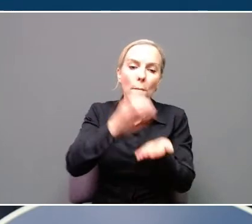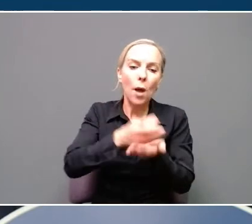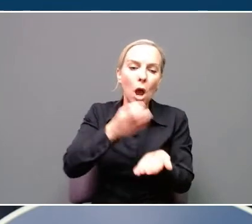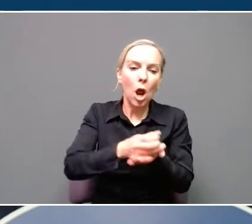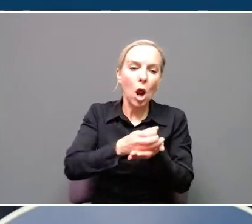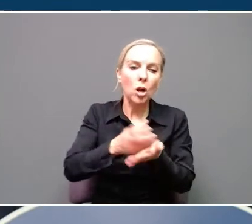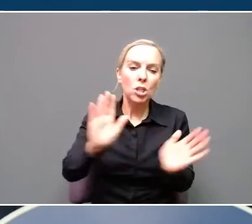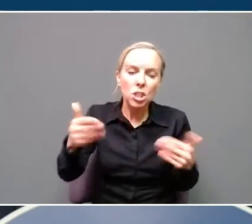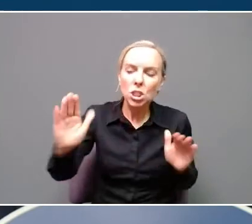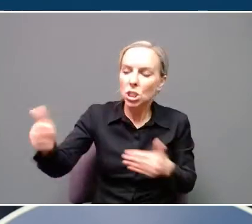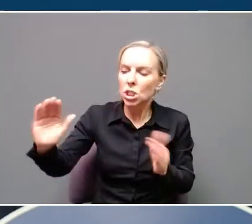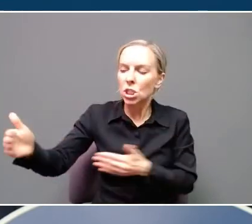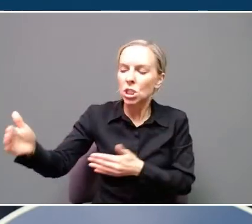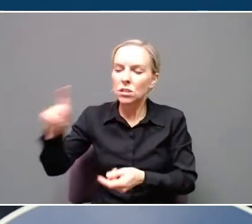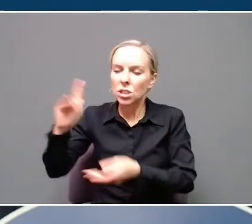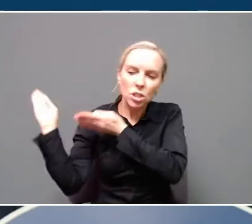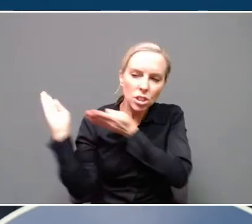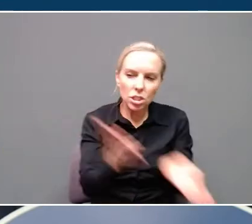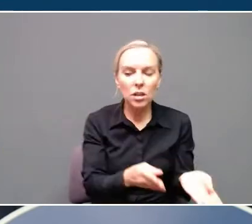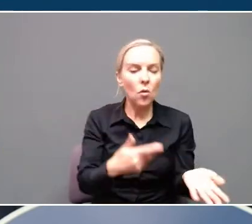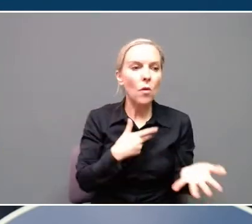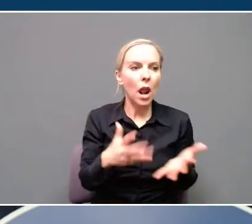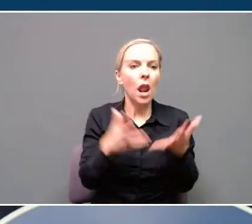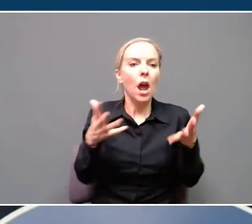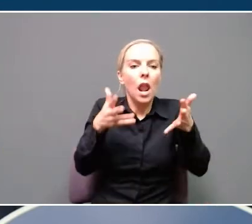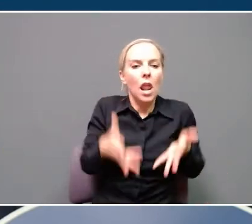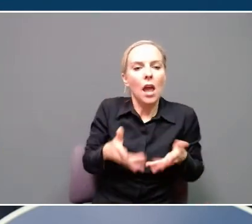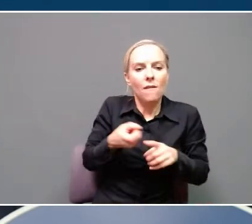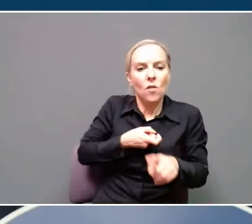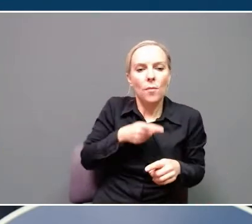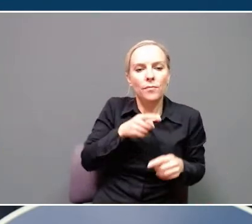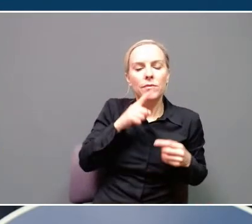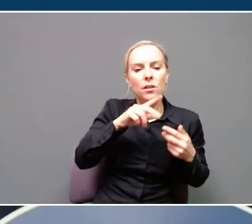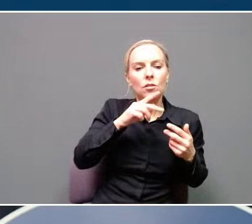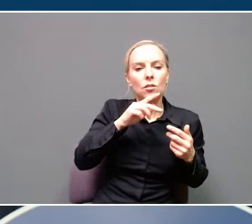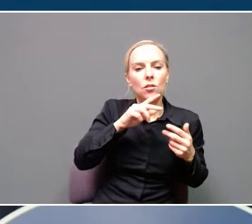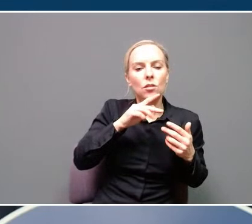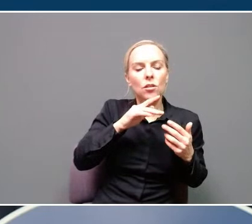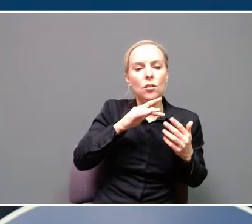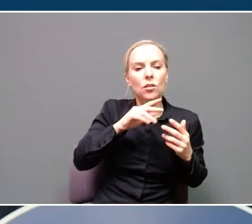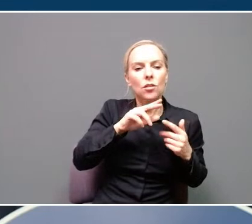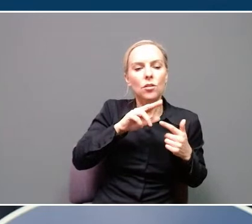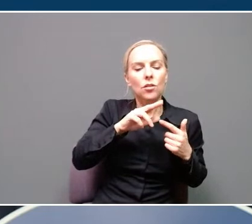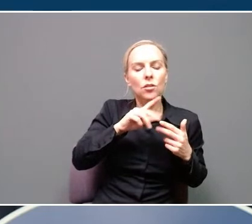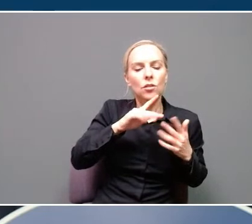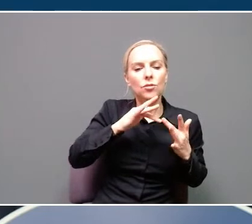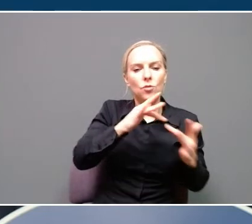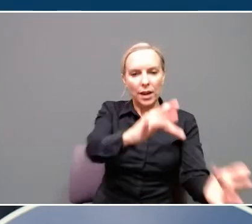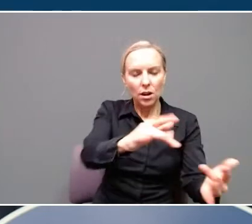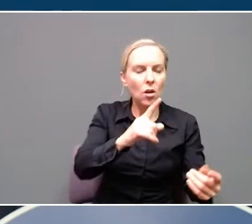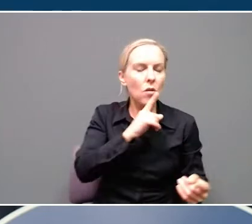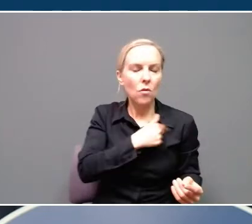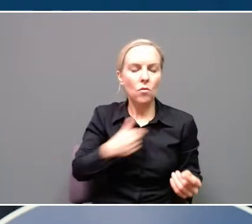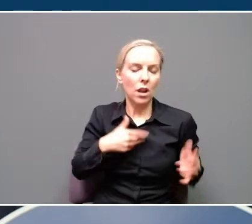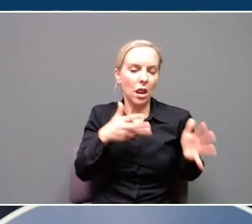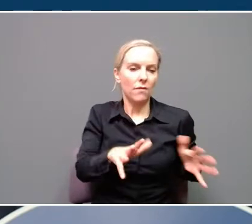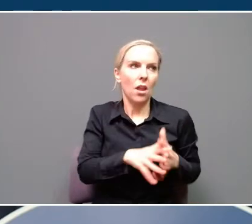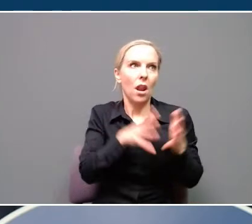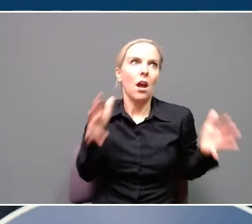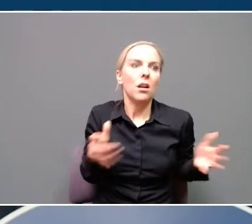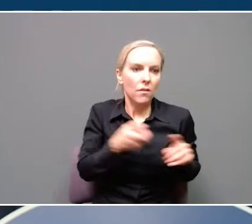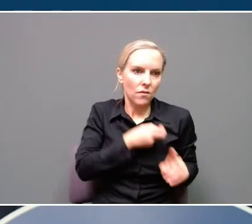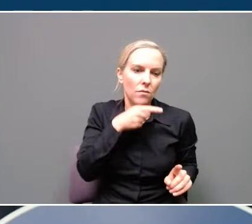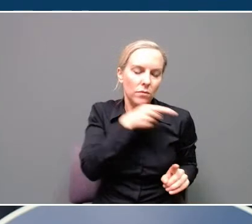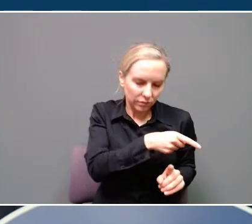from the tornadoes in Western Kentucky, where other counties brought them to help out. We're also looking at